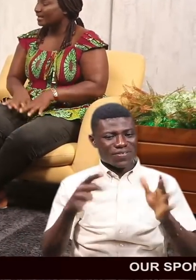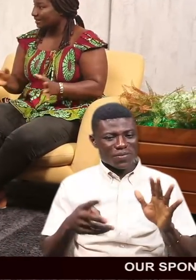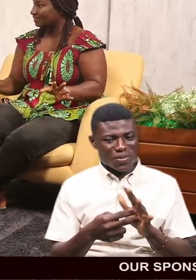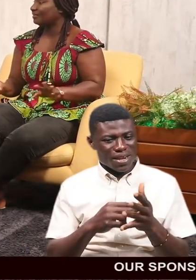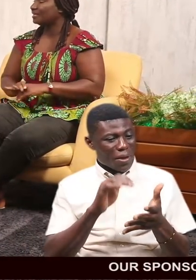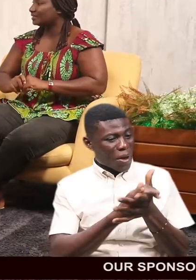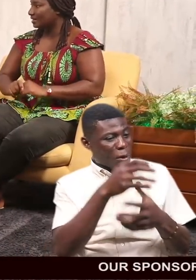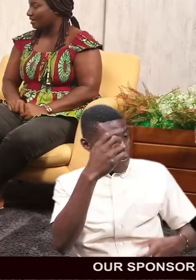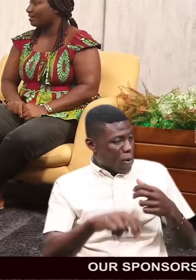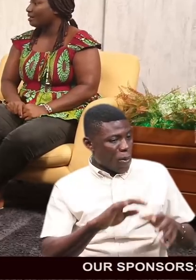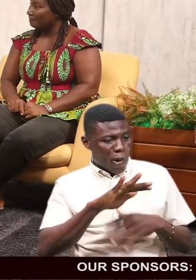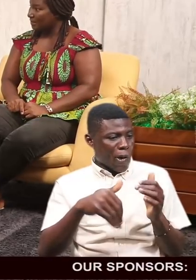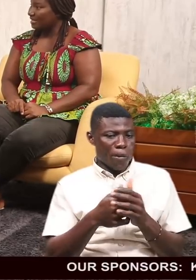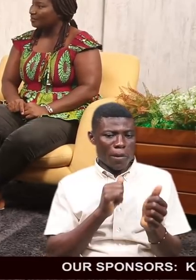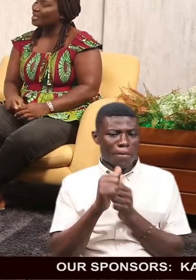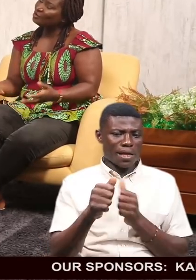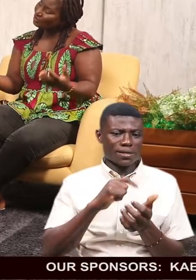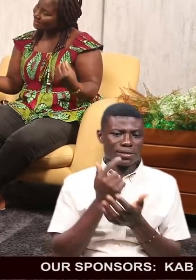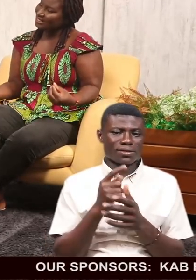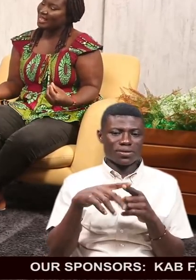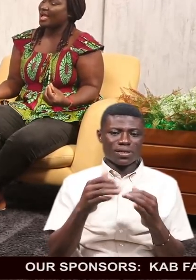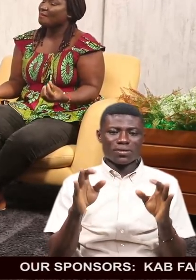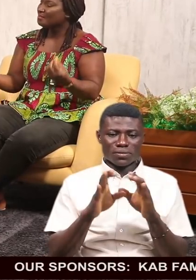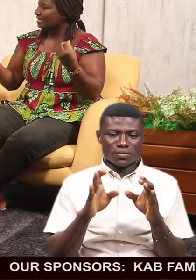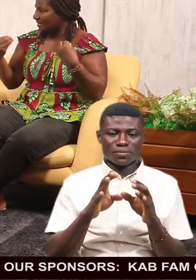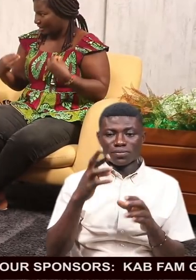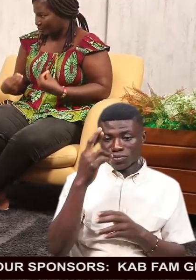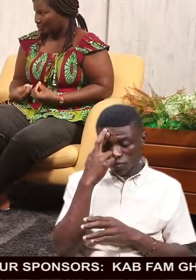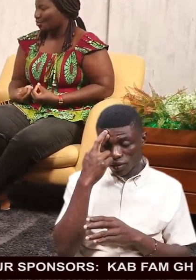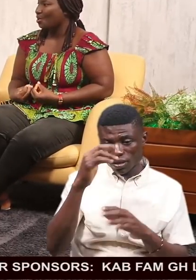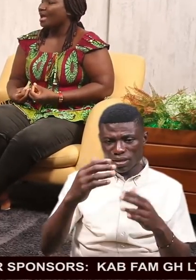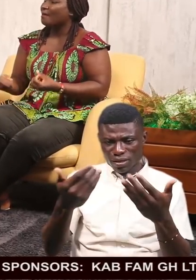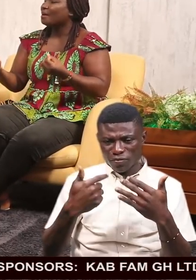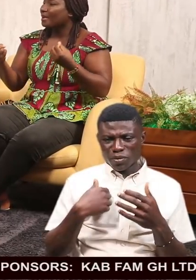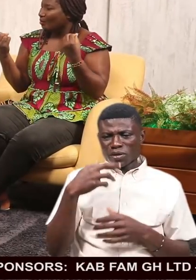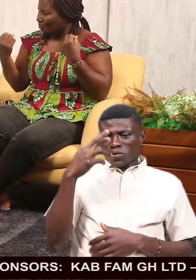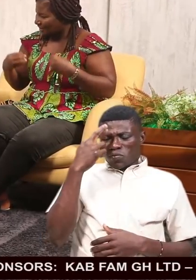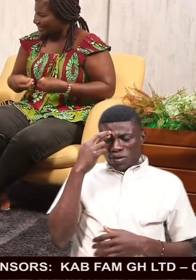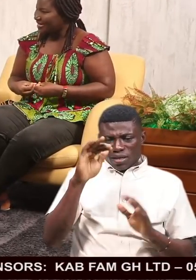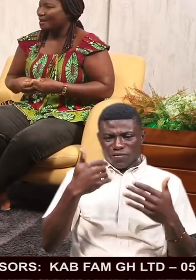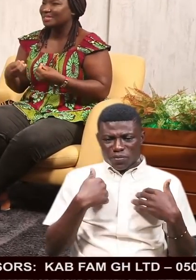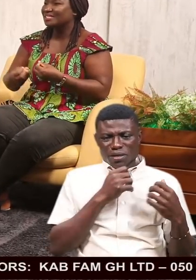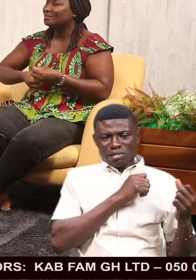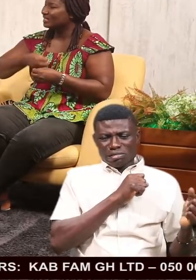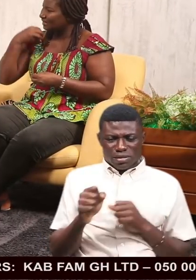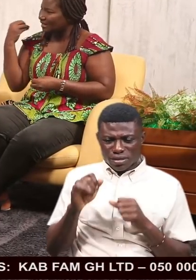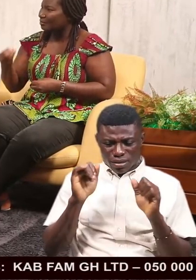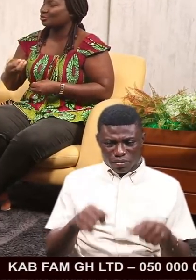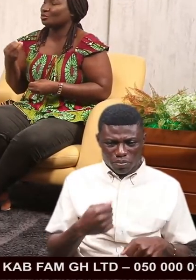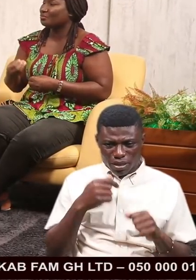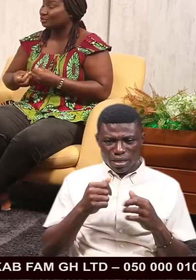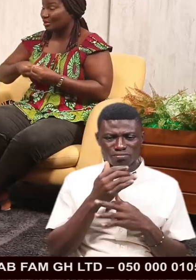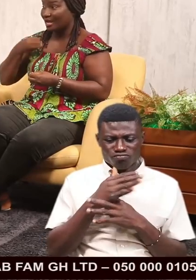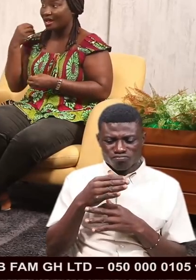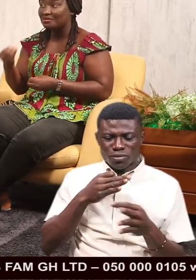graduate aka certificate na me nya no enu nti na ama me nyina so ama ma ho den na mitimi share